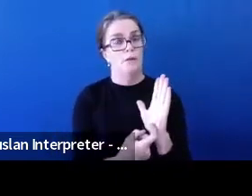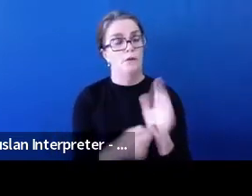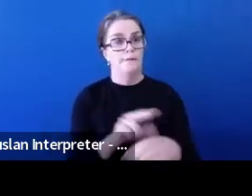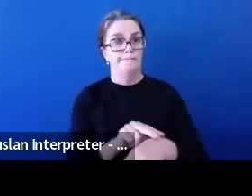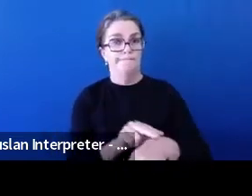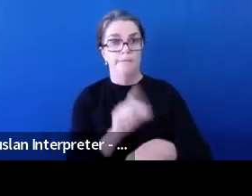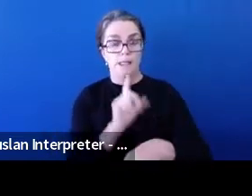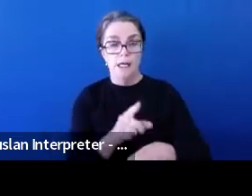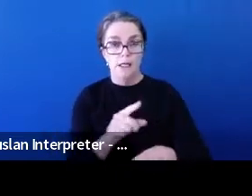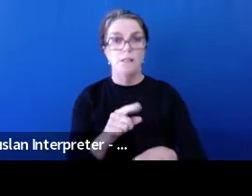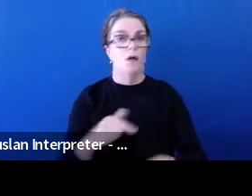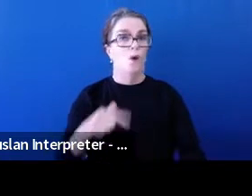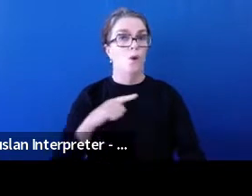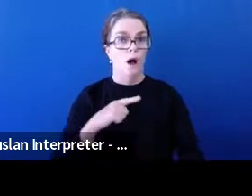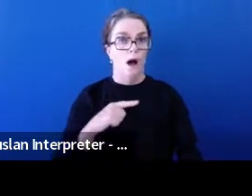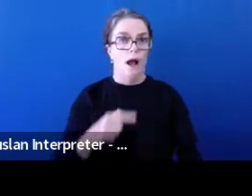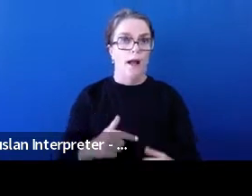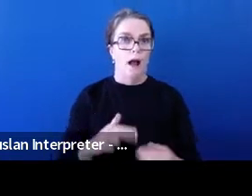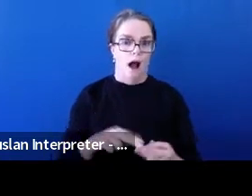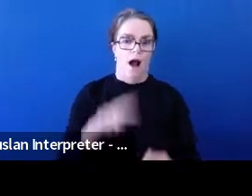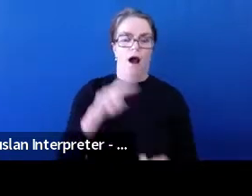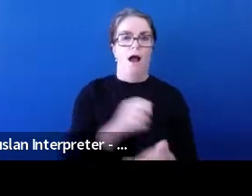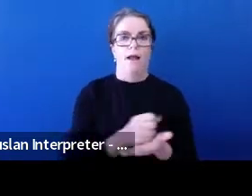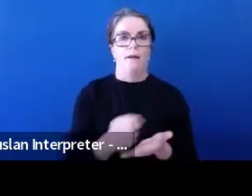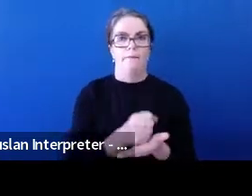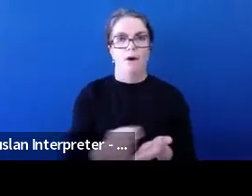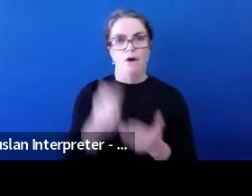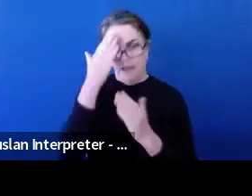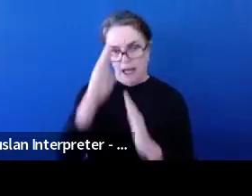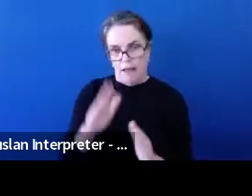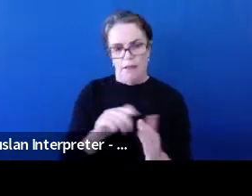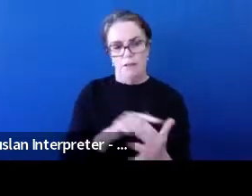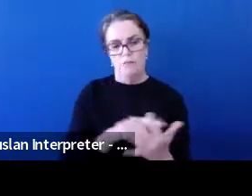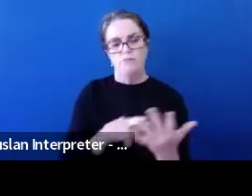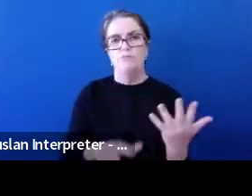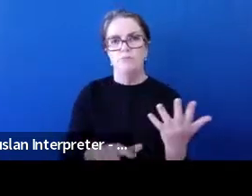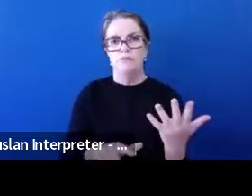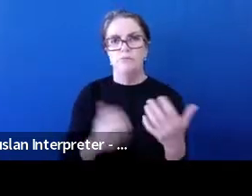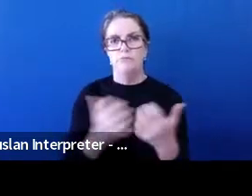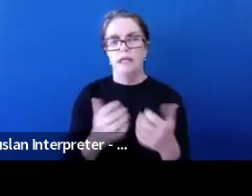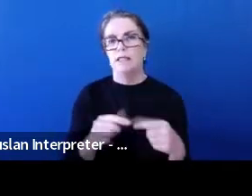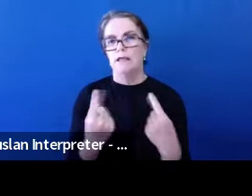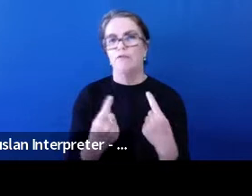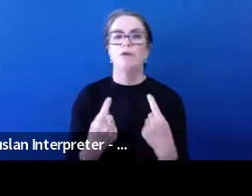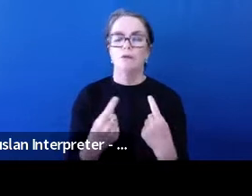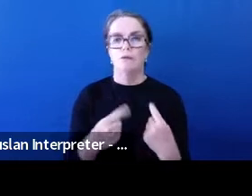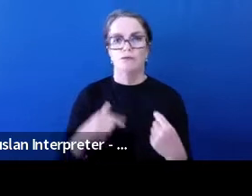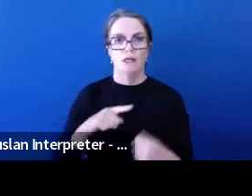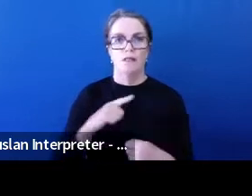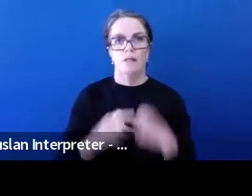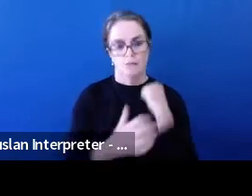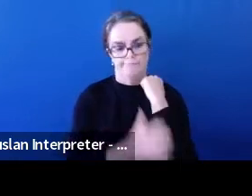the reason for the high number of deaths was multi-pronged. Socioeconomic impacts could not be ignored.